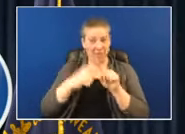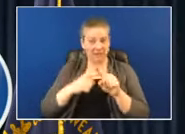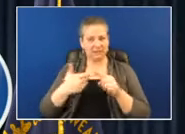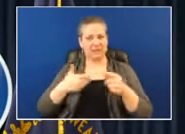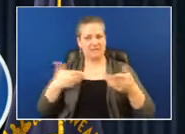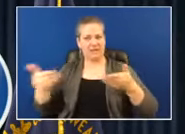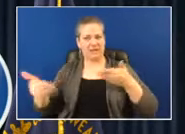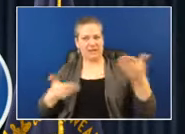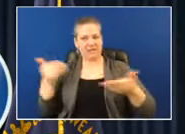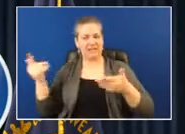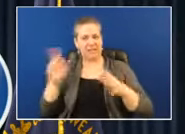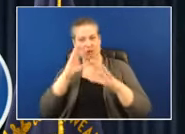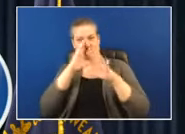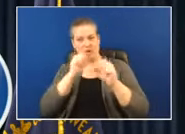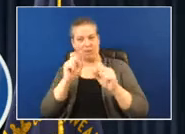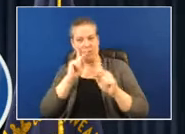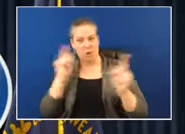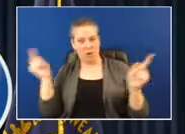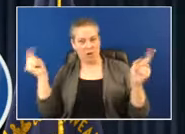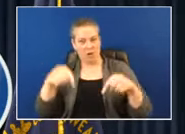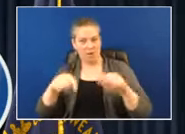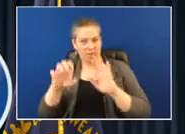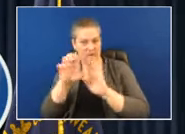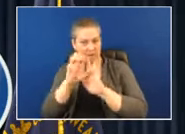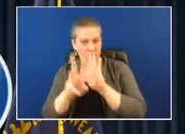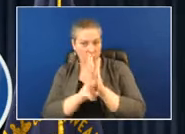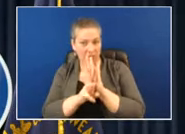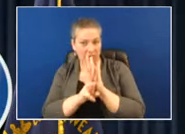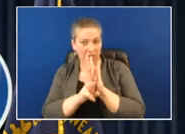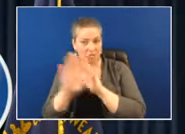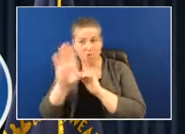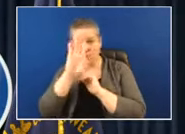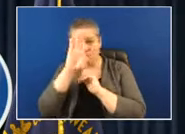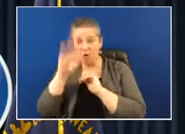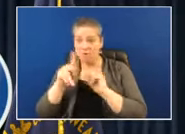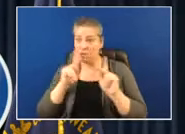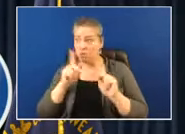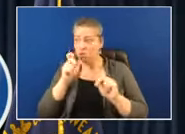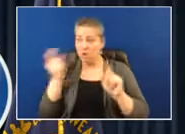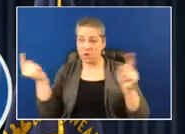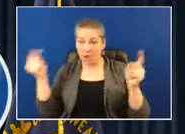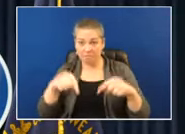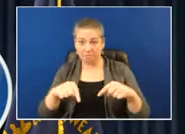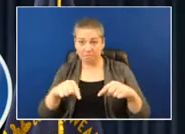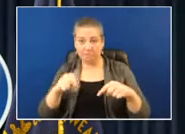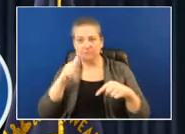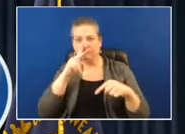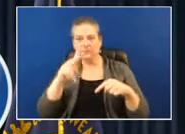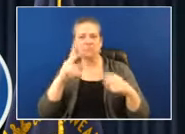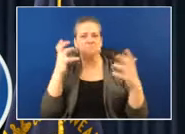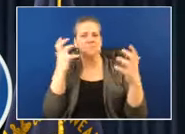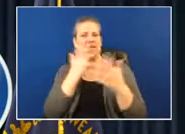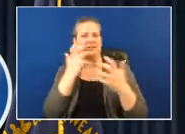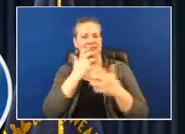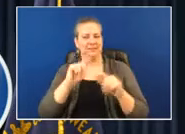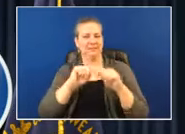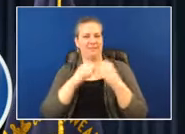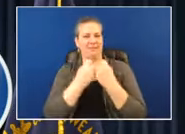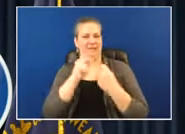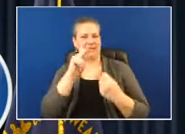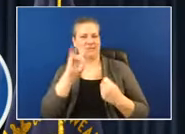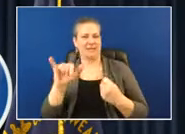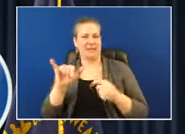the Commonwealth. And I think we all know the stories of people who come, see the amazing parts of Team Kentucky, and stay to live and work